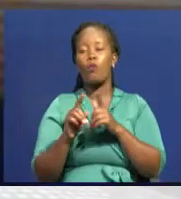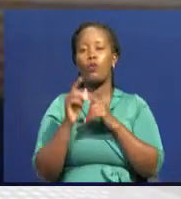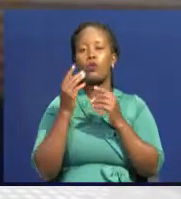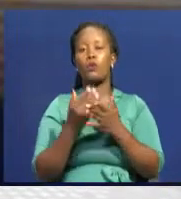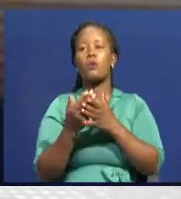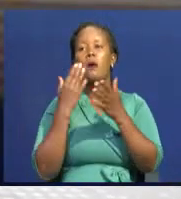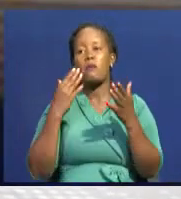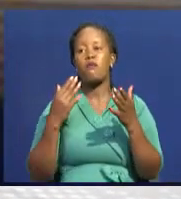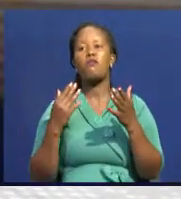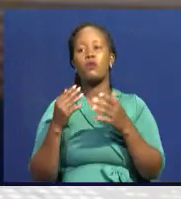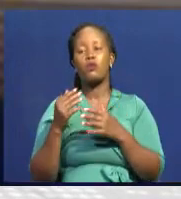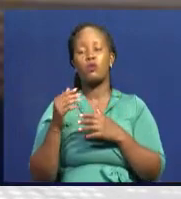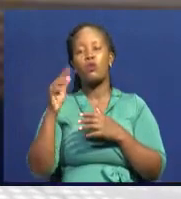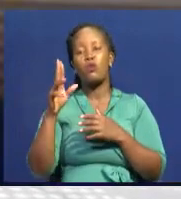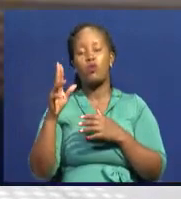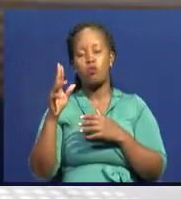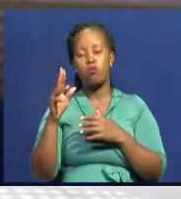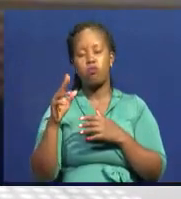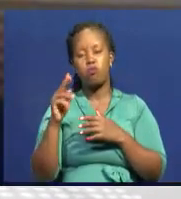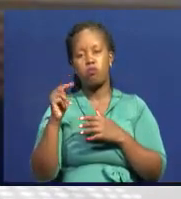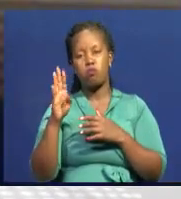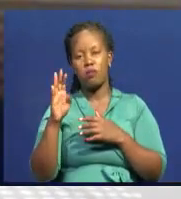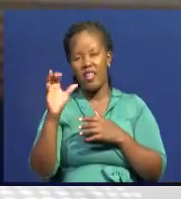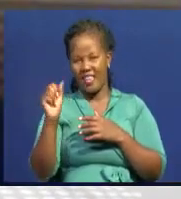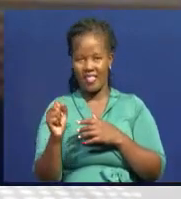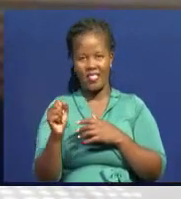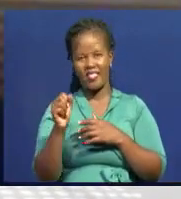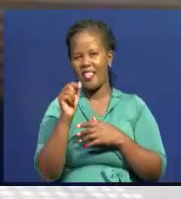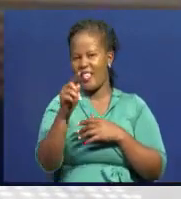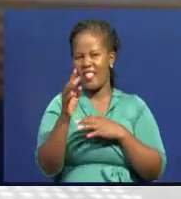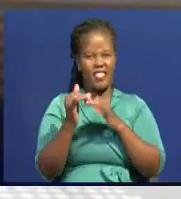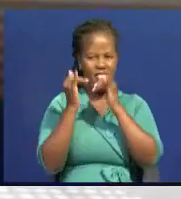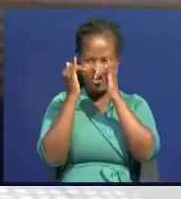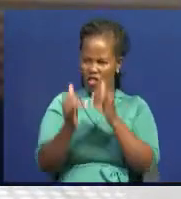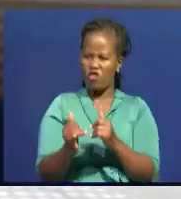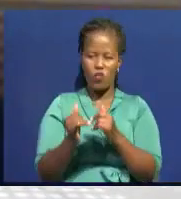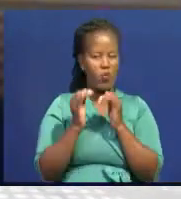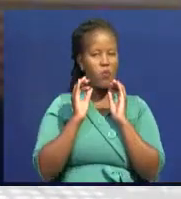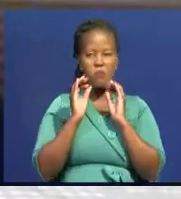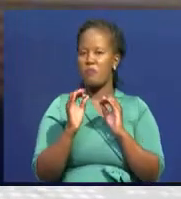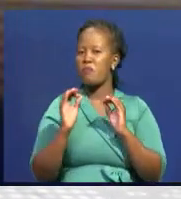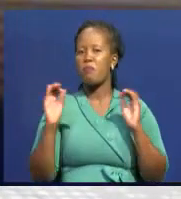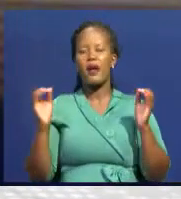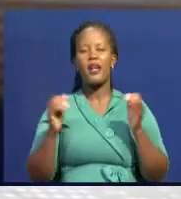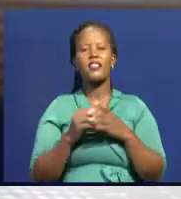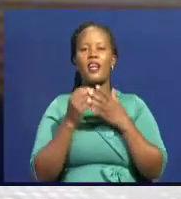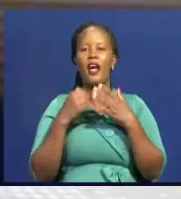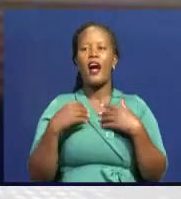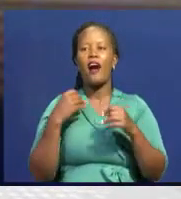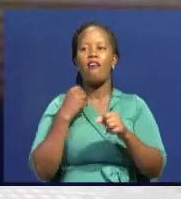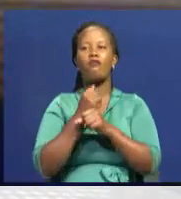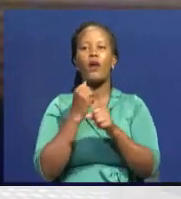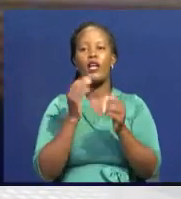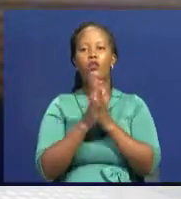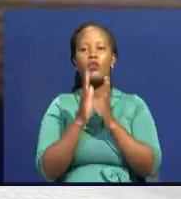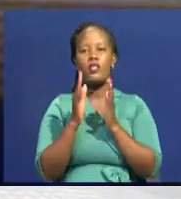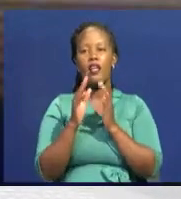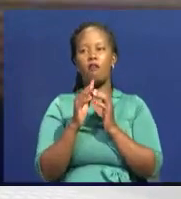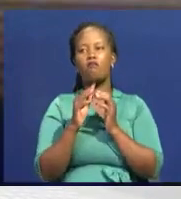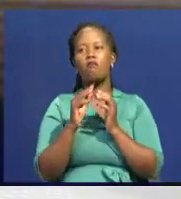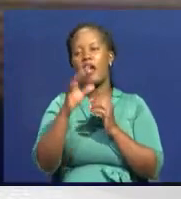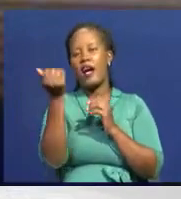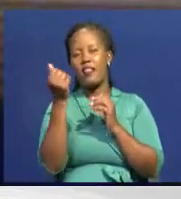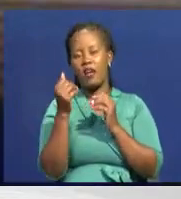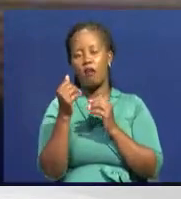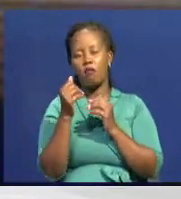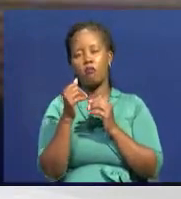before, at US Africa Opportunity Network, this is not something new we are doing. We've actually worked with the University of